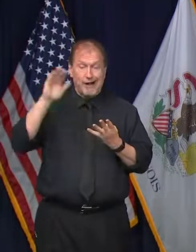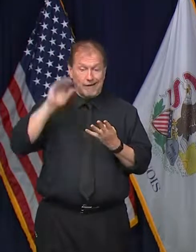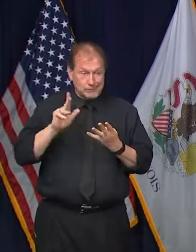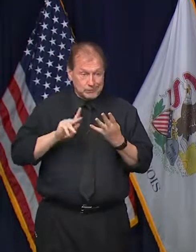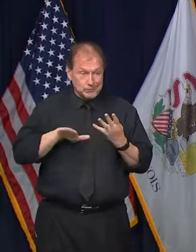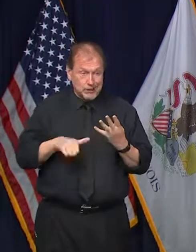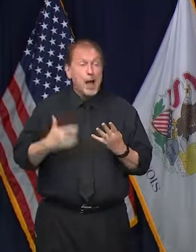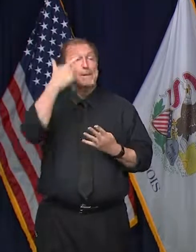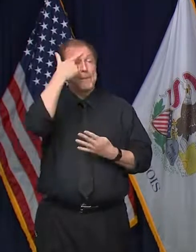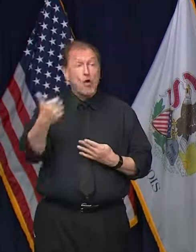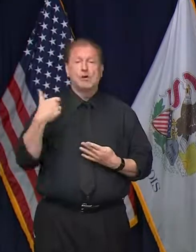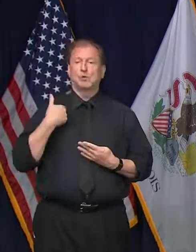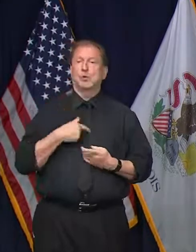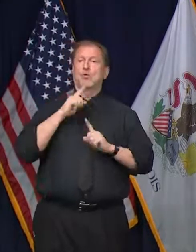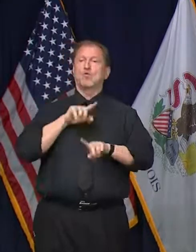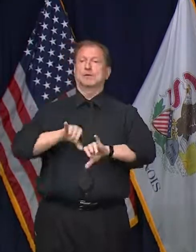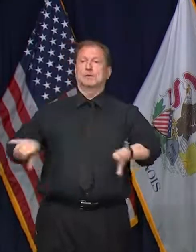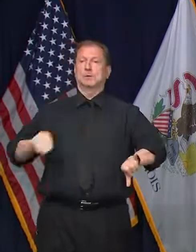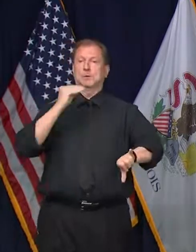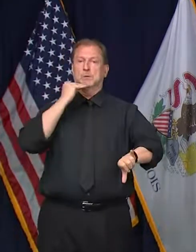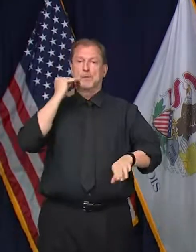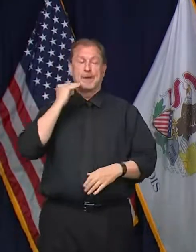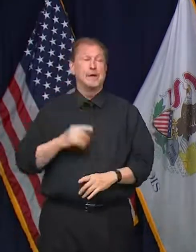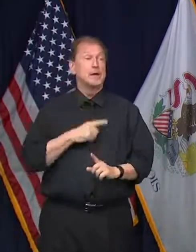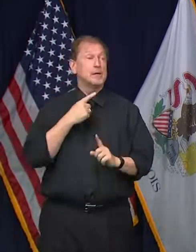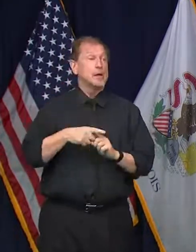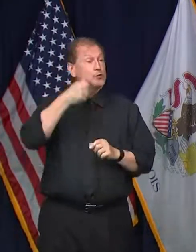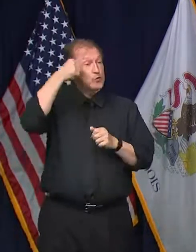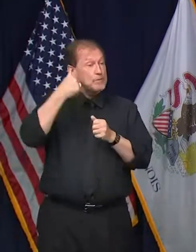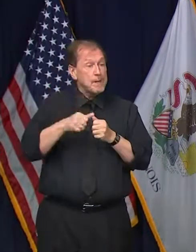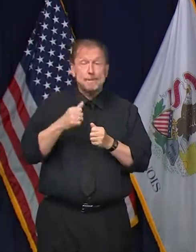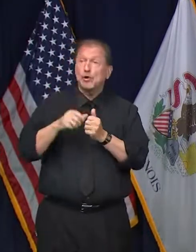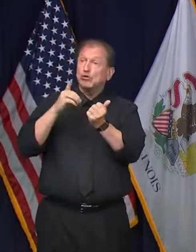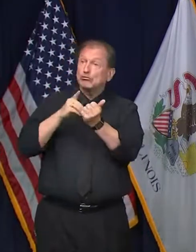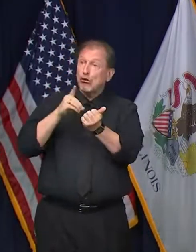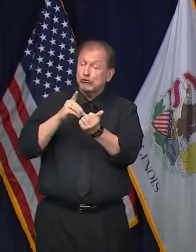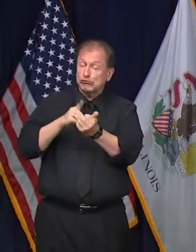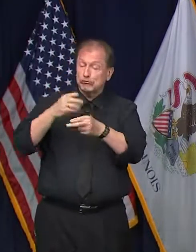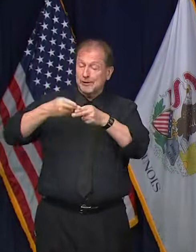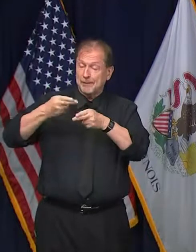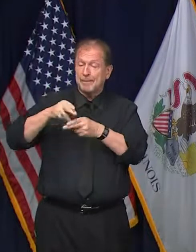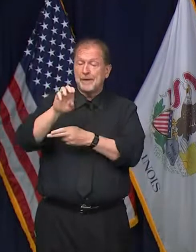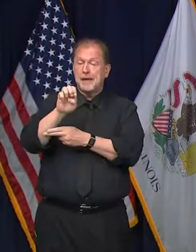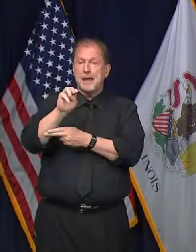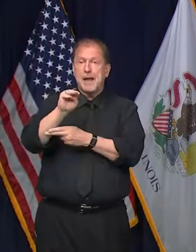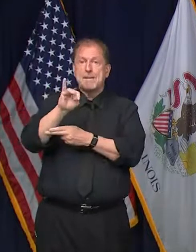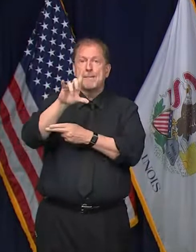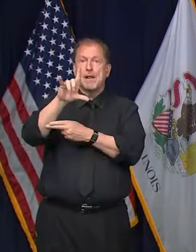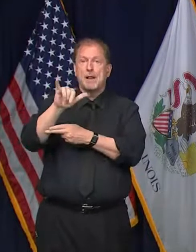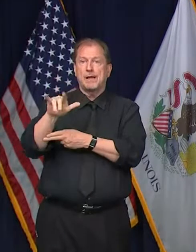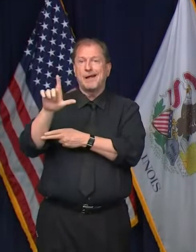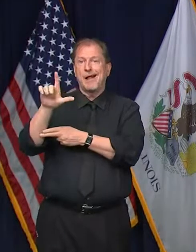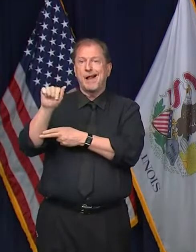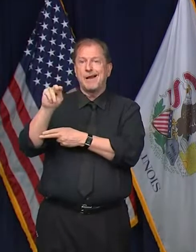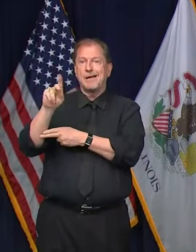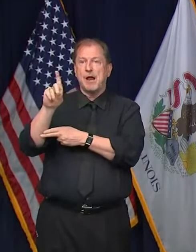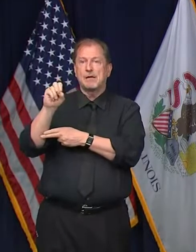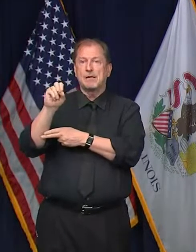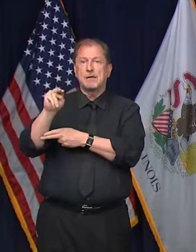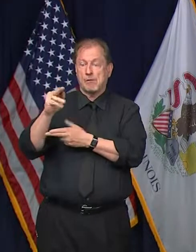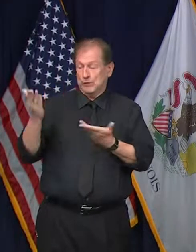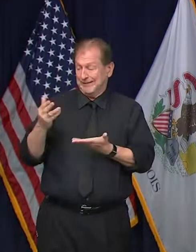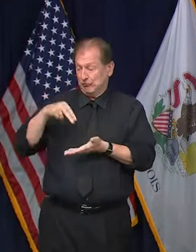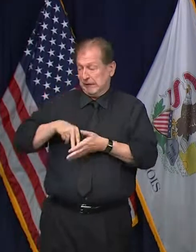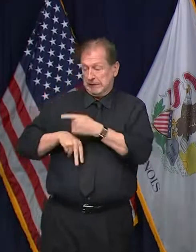in the middle of this, remember what Emily Landon, the doctor who stood here on the day that we put the stay-at-home order in place, said,